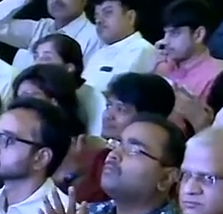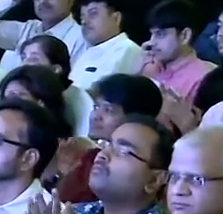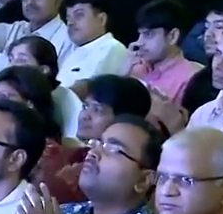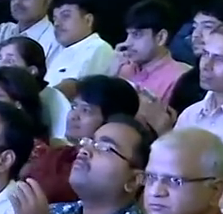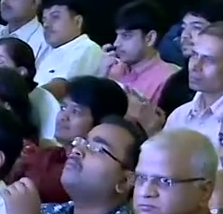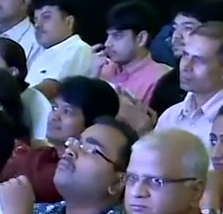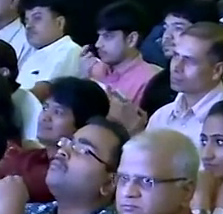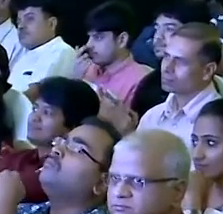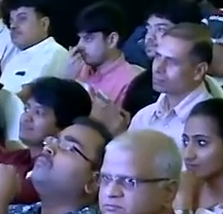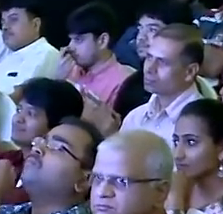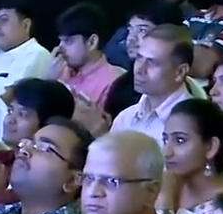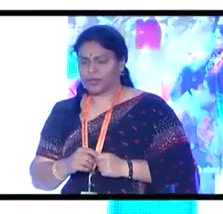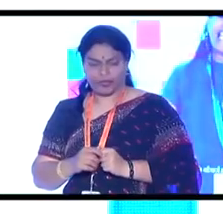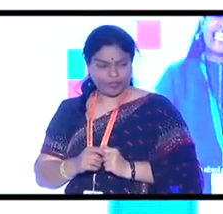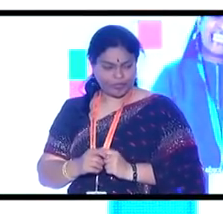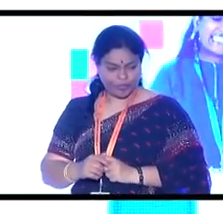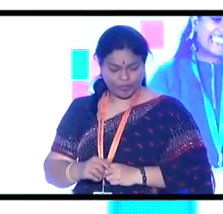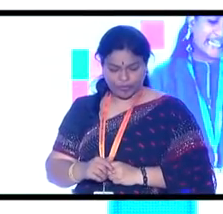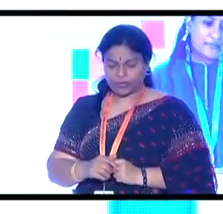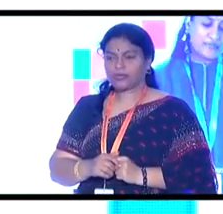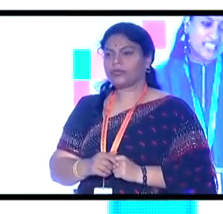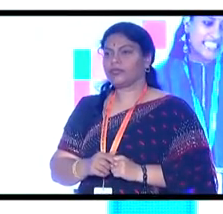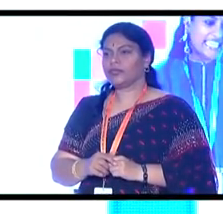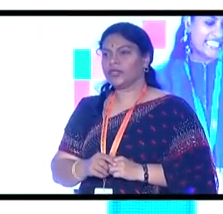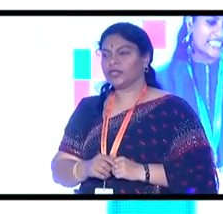What adversity also teaches you is